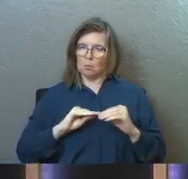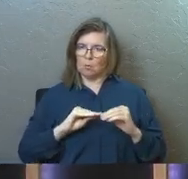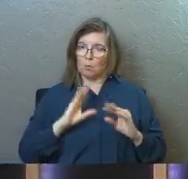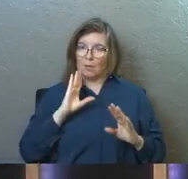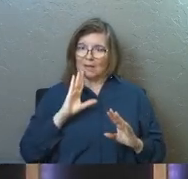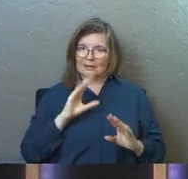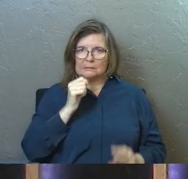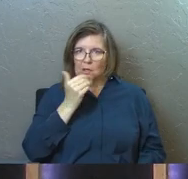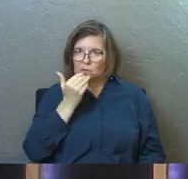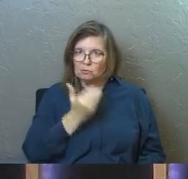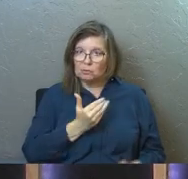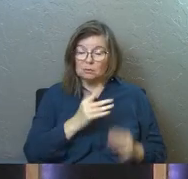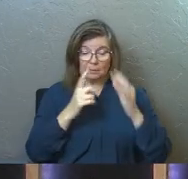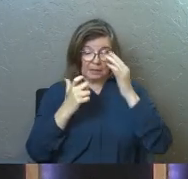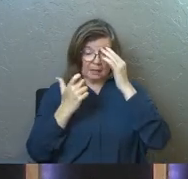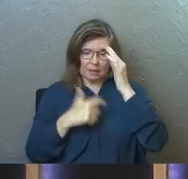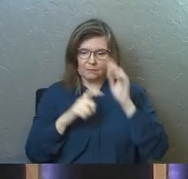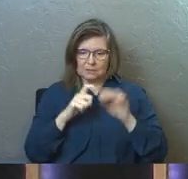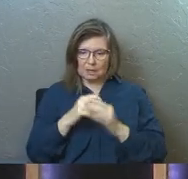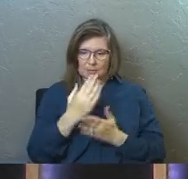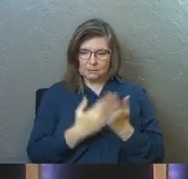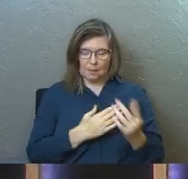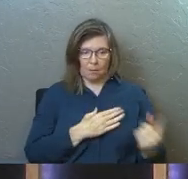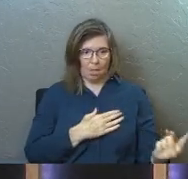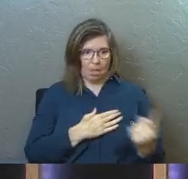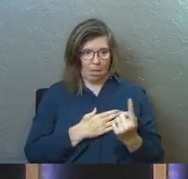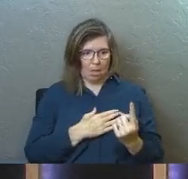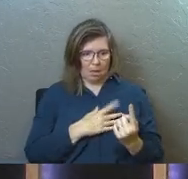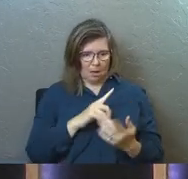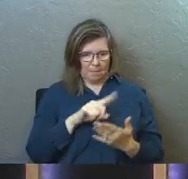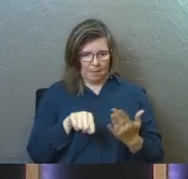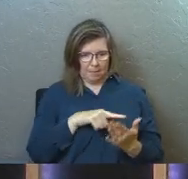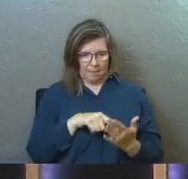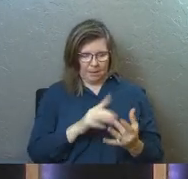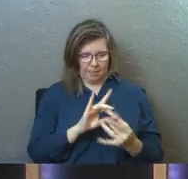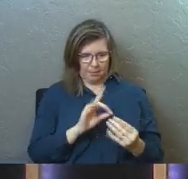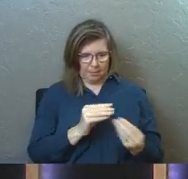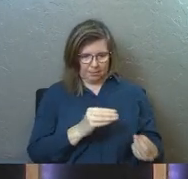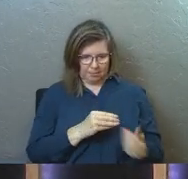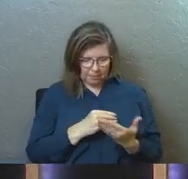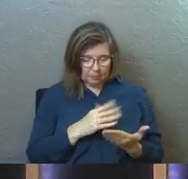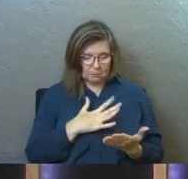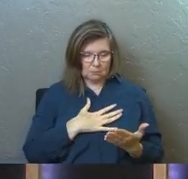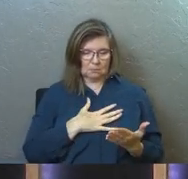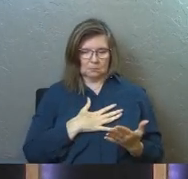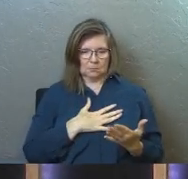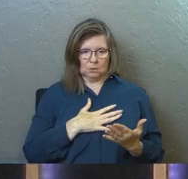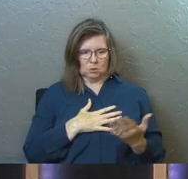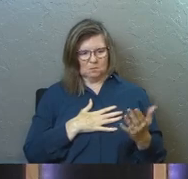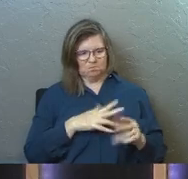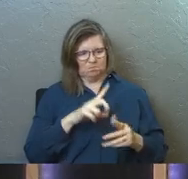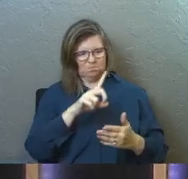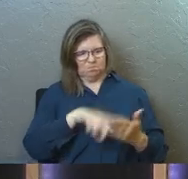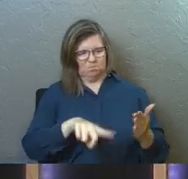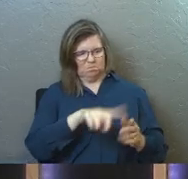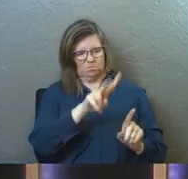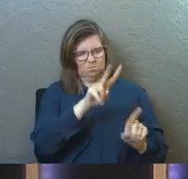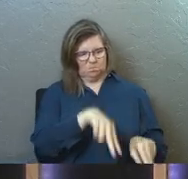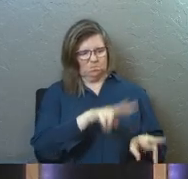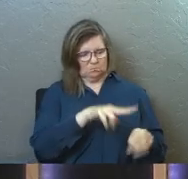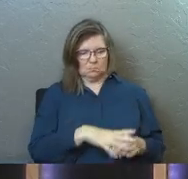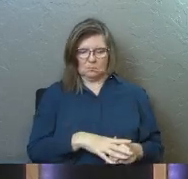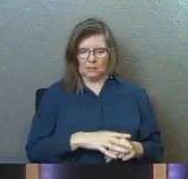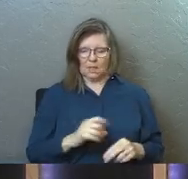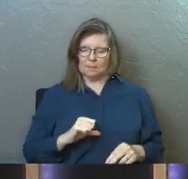life. Because every time someone comes and they criticize something in your life, you can push them down and